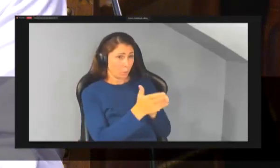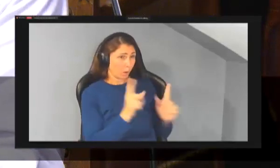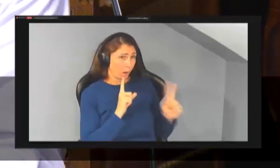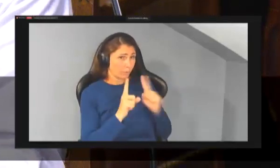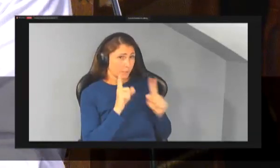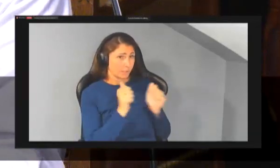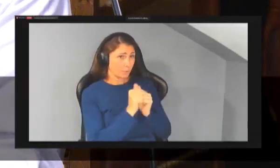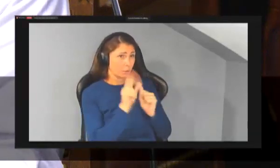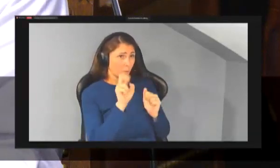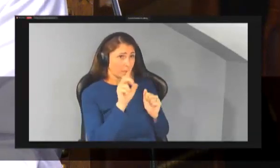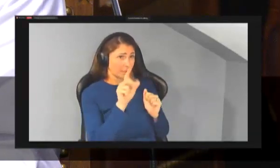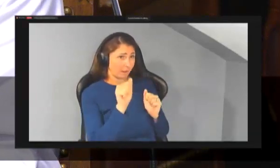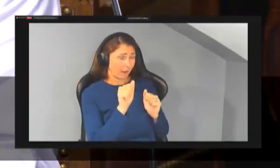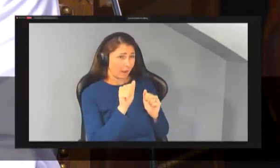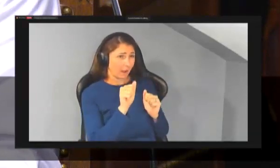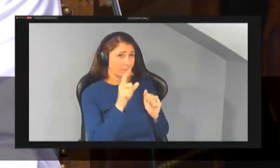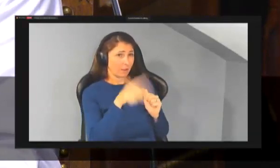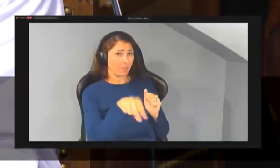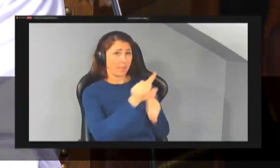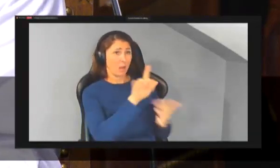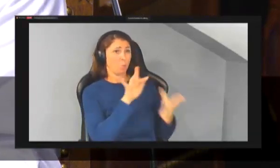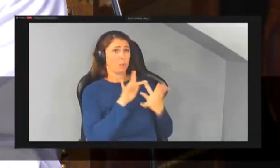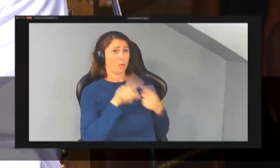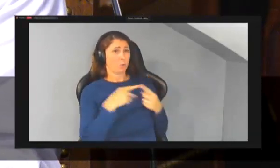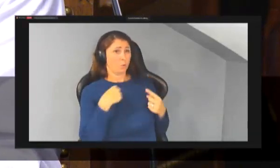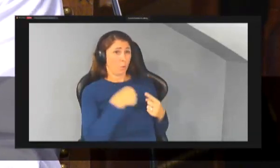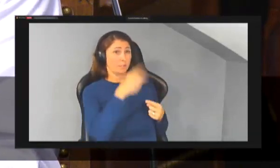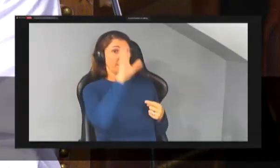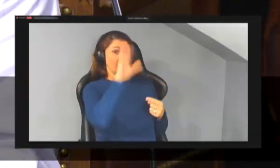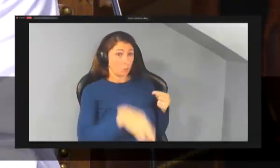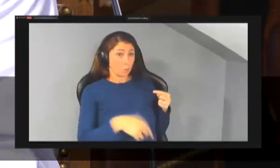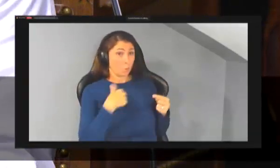USDA? Did they reach out to us because they knew we were doing